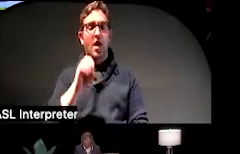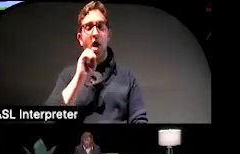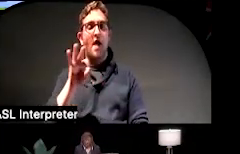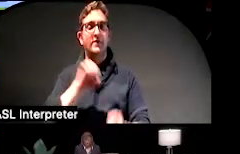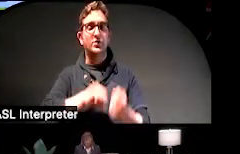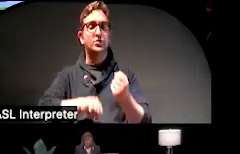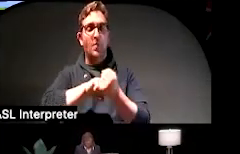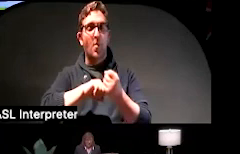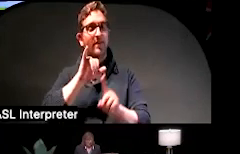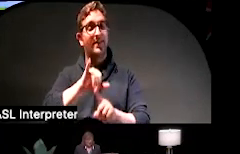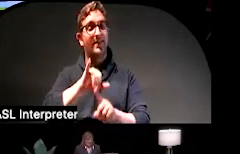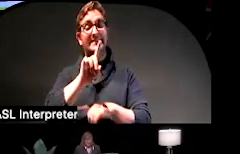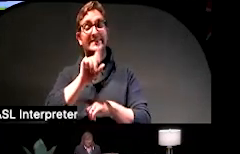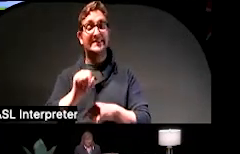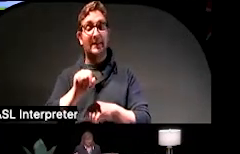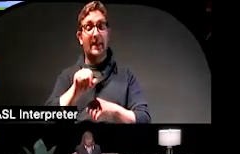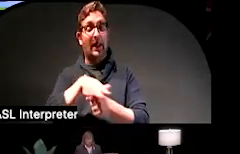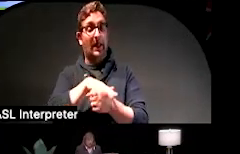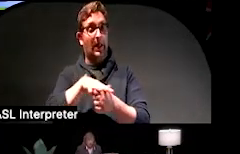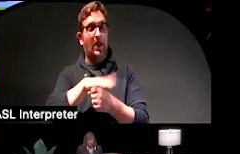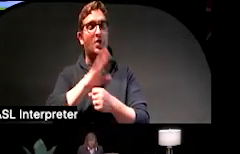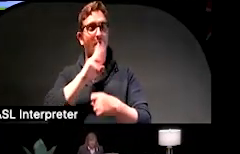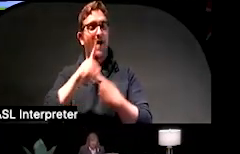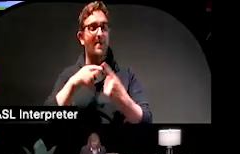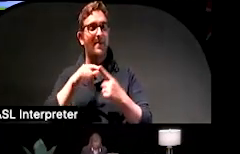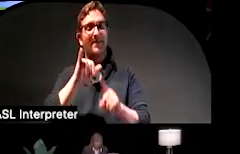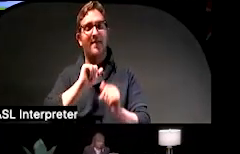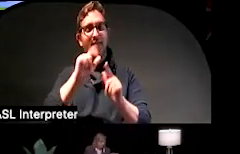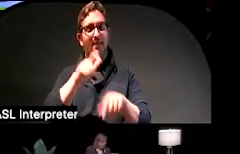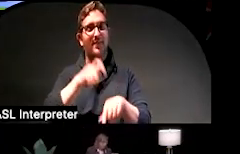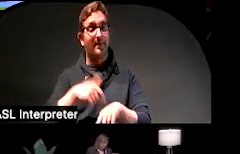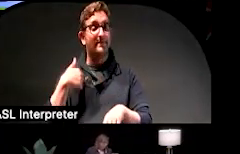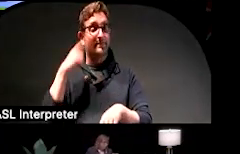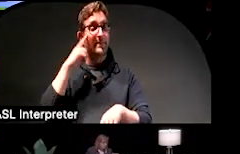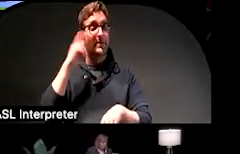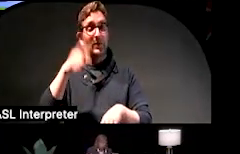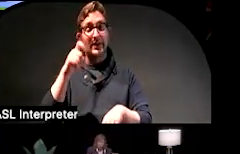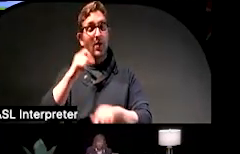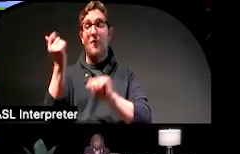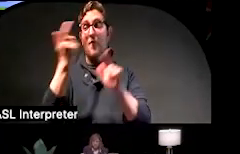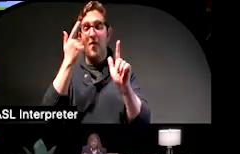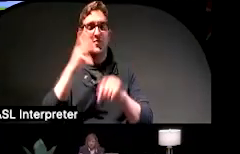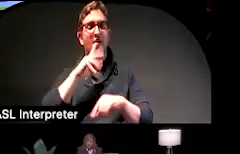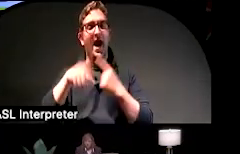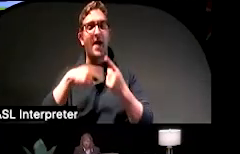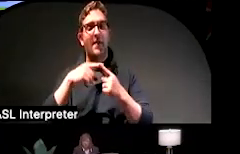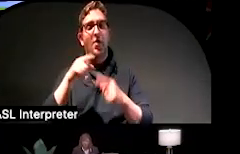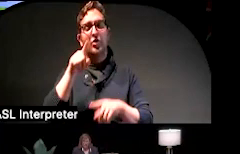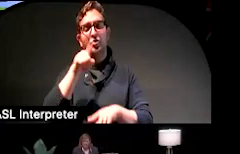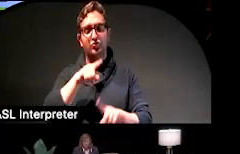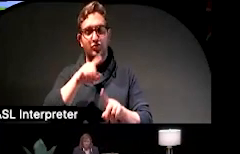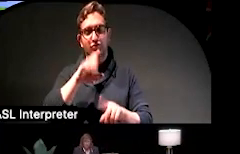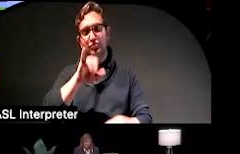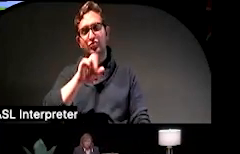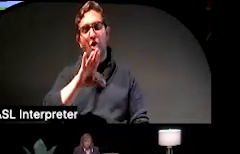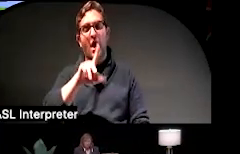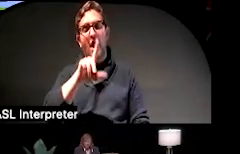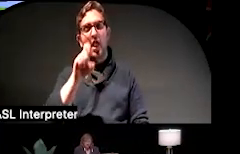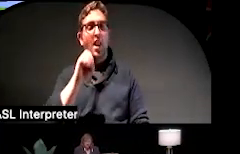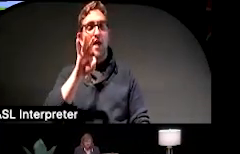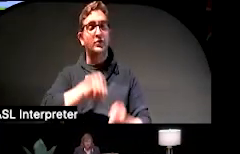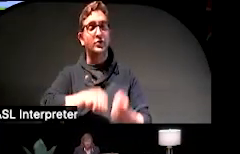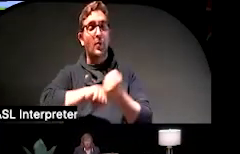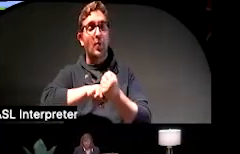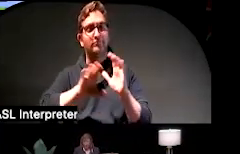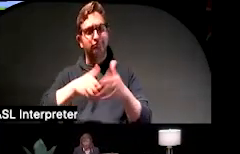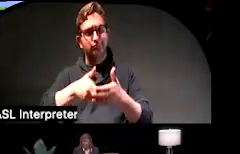talk about all the time. I think we should all talk about circle of support. Who are the people who are involved, who need